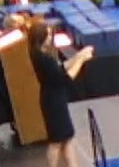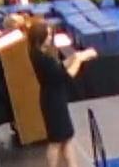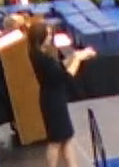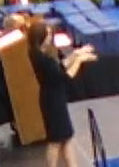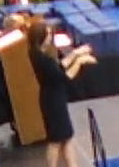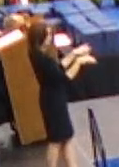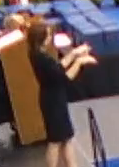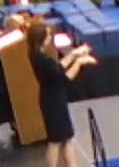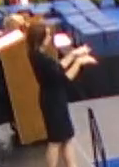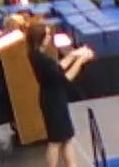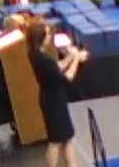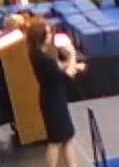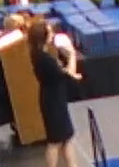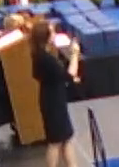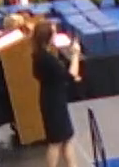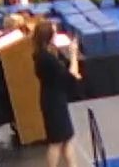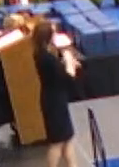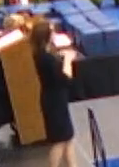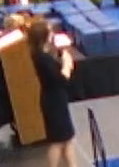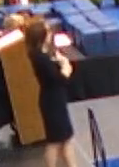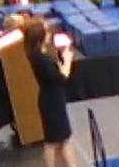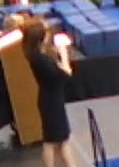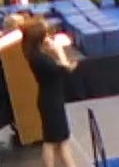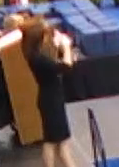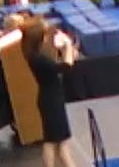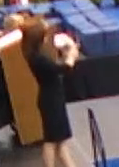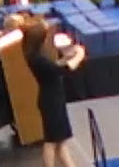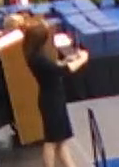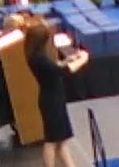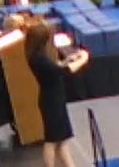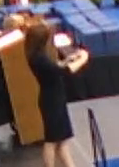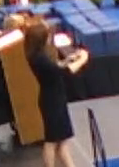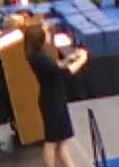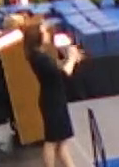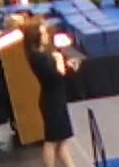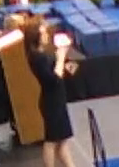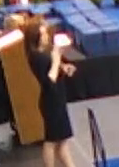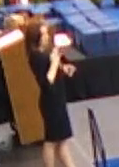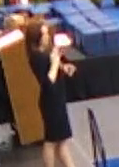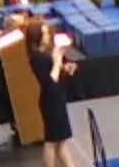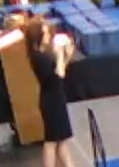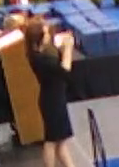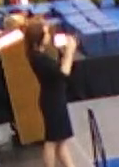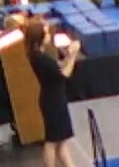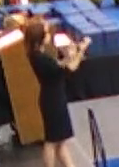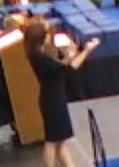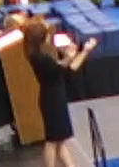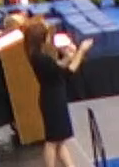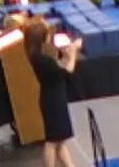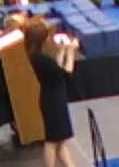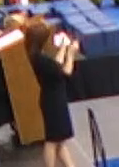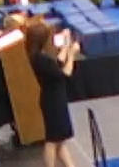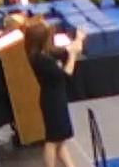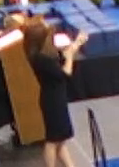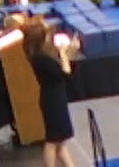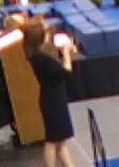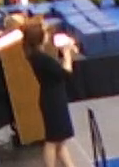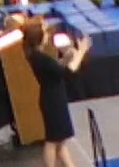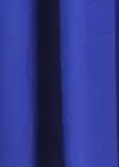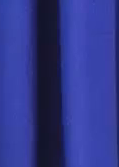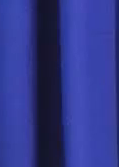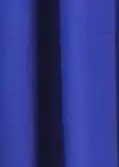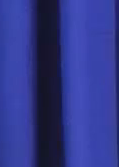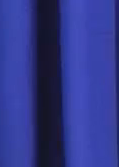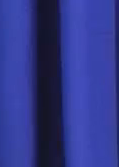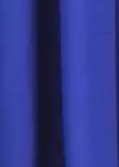graduation, I would like to take a moment to recognize the staff and faculty whose dedication and talent have